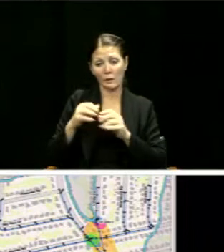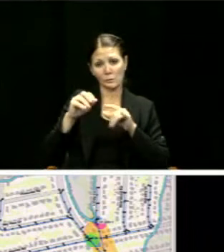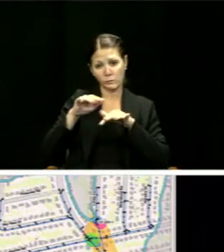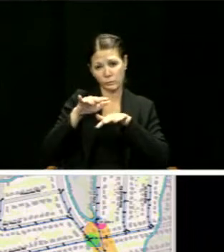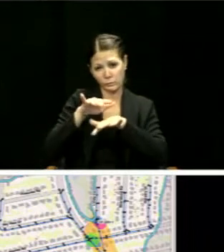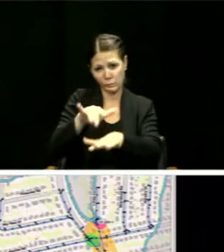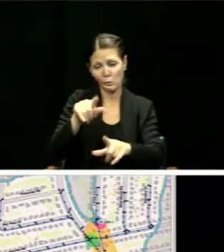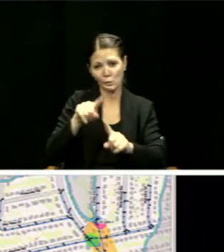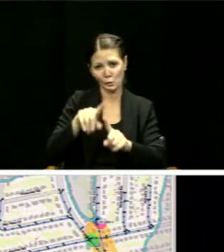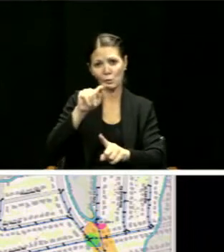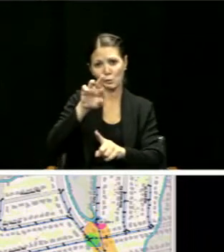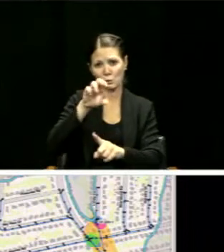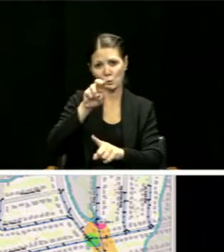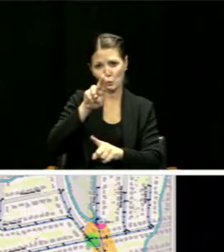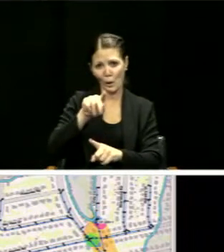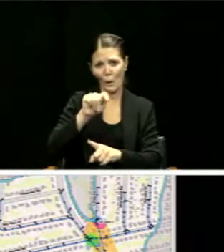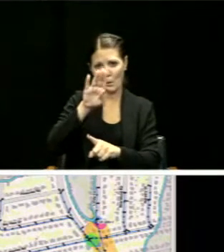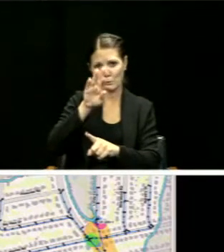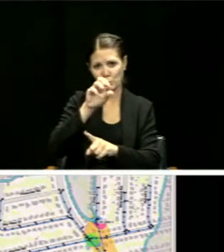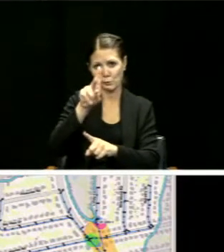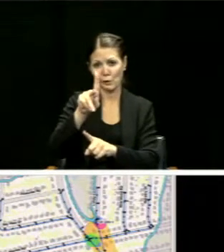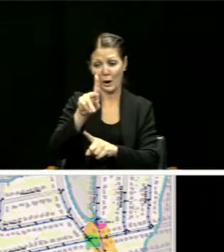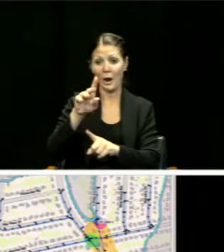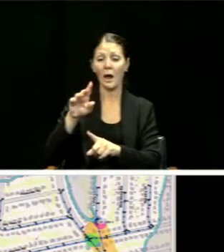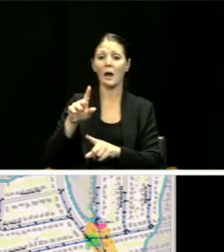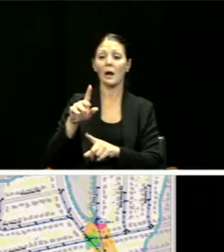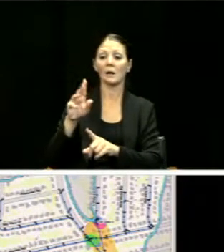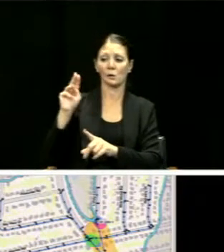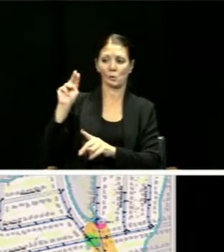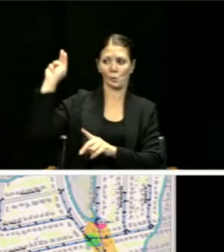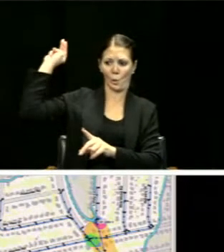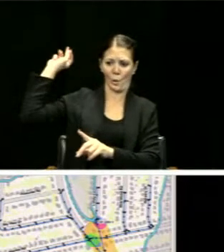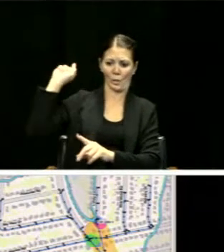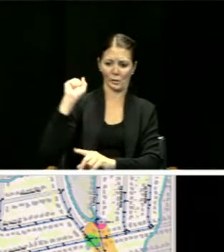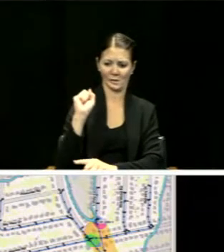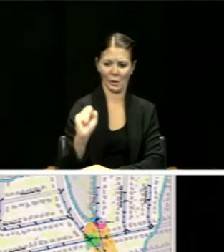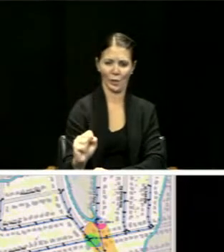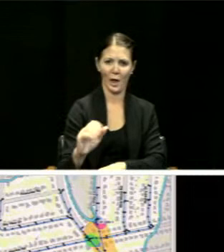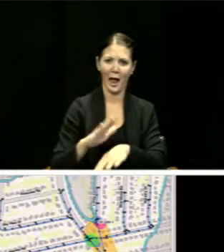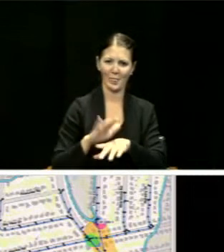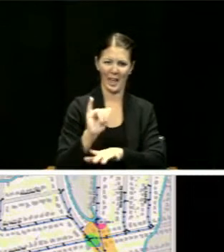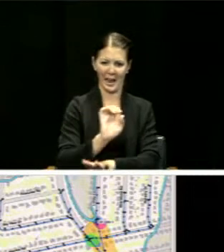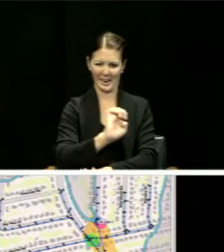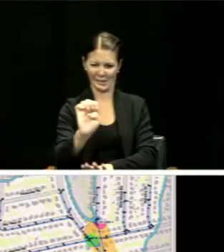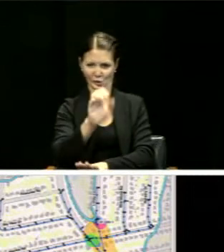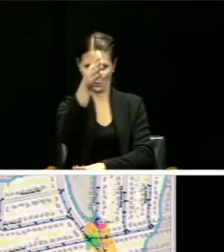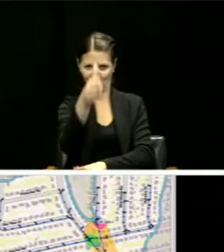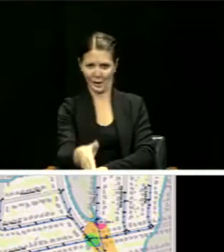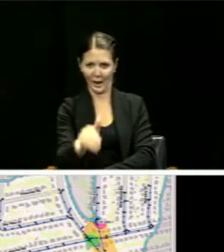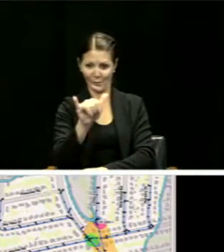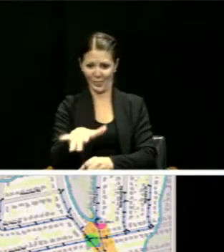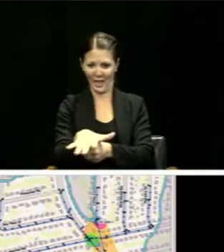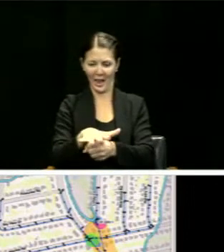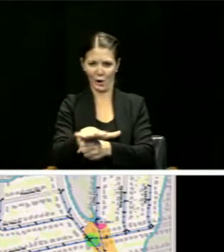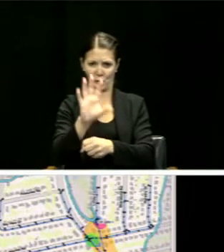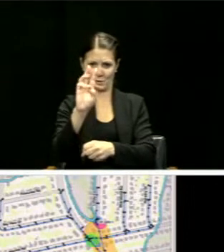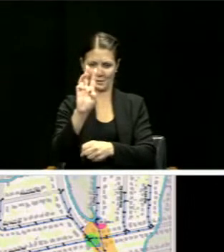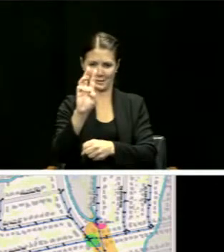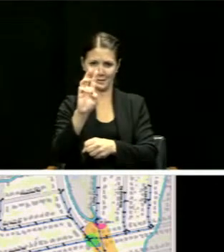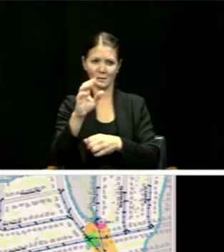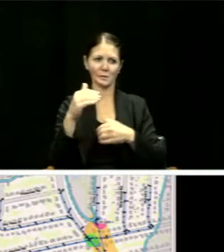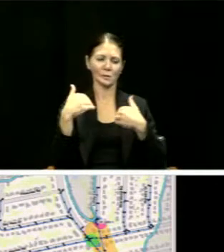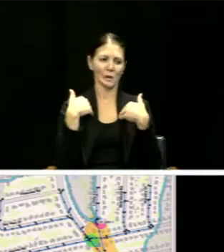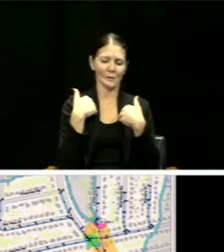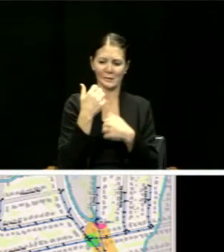Trout Brook runs in a north to southerly direction on the eastern side of this area. And so there's